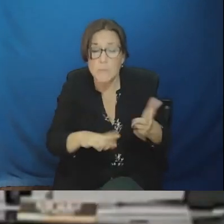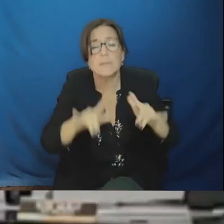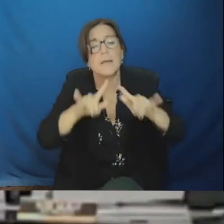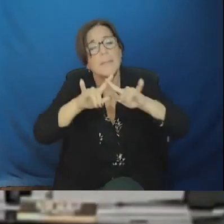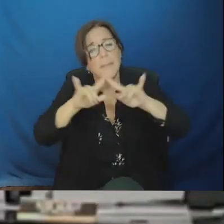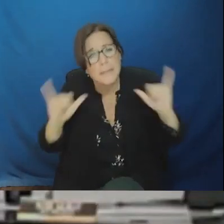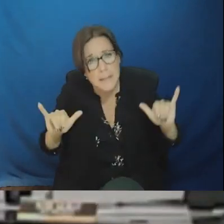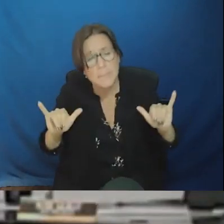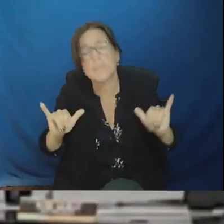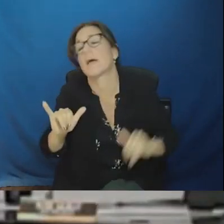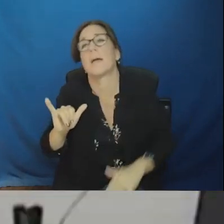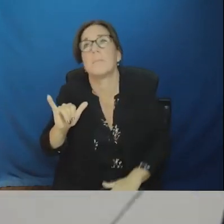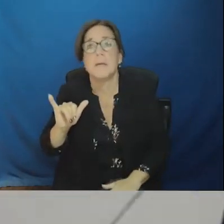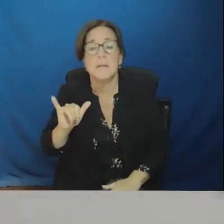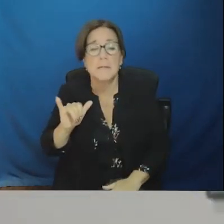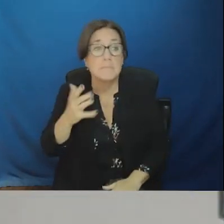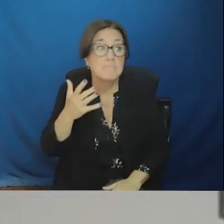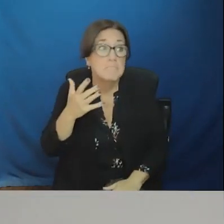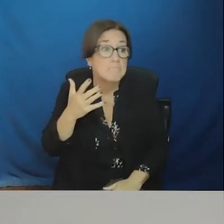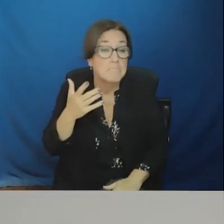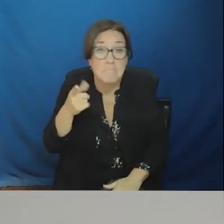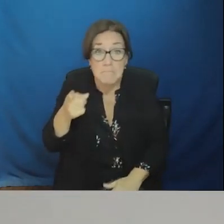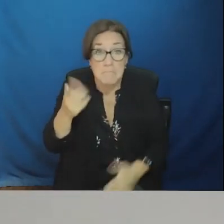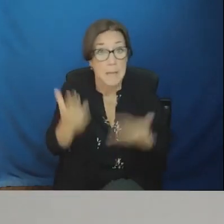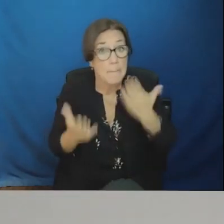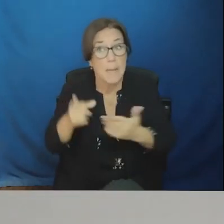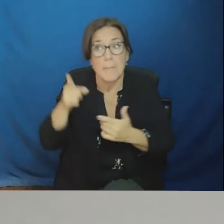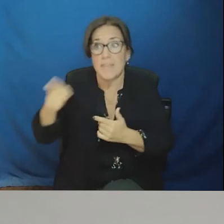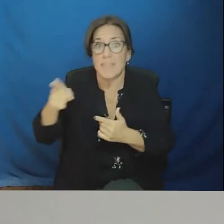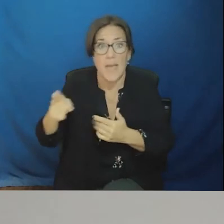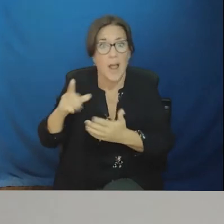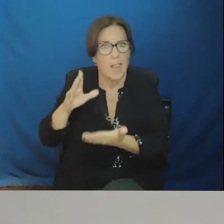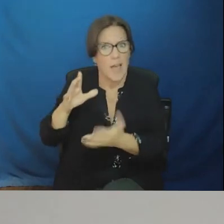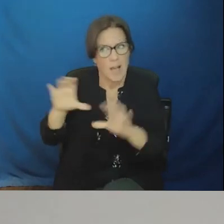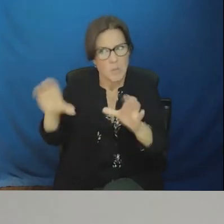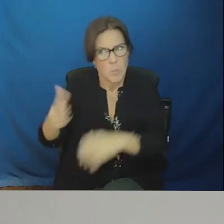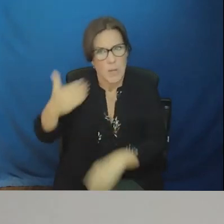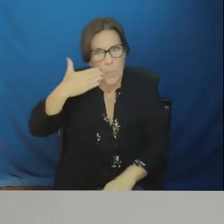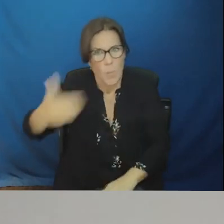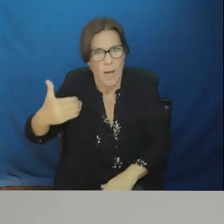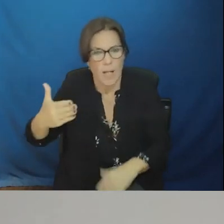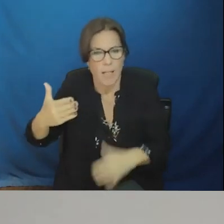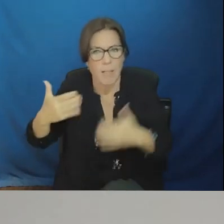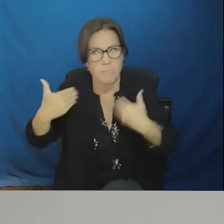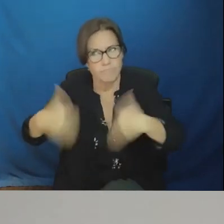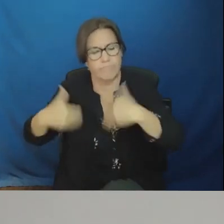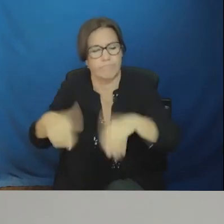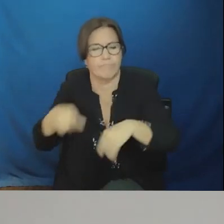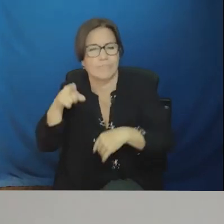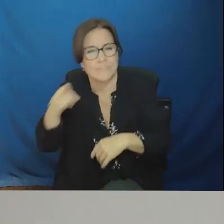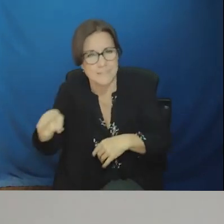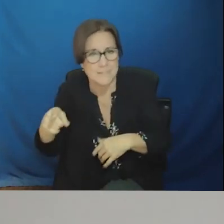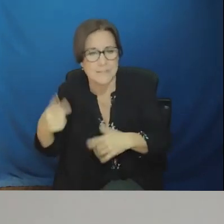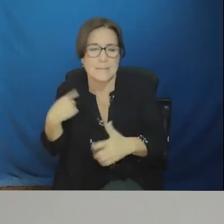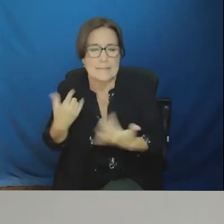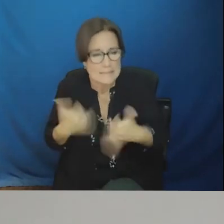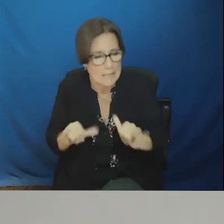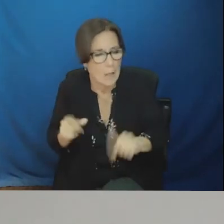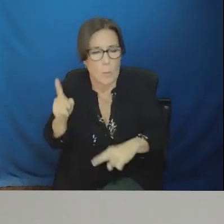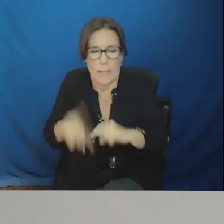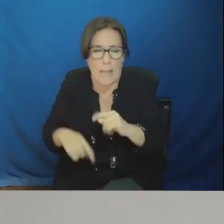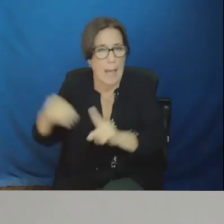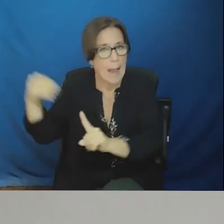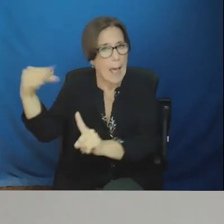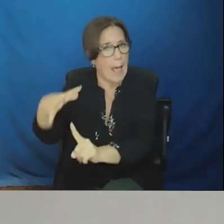flip side of that, it doesn't say that they might be doing really well. Just because it's a small number, you only get one view of it, right? So I'm hoping that the way that we're measuring now,